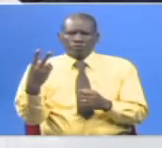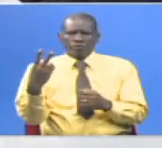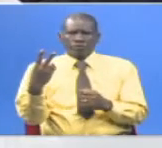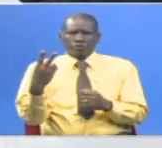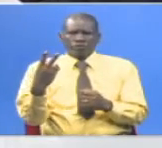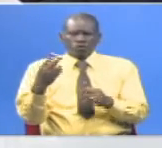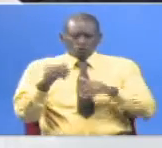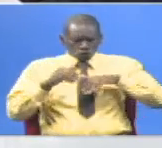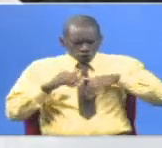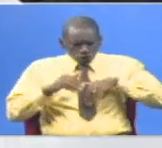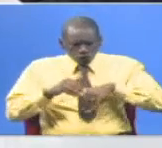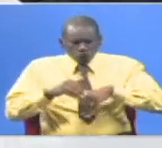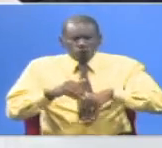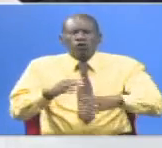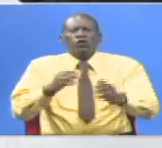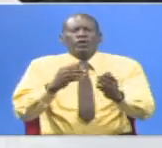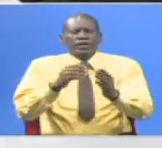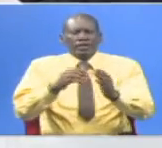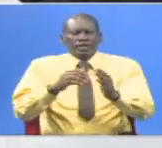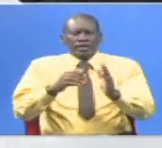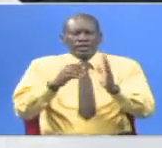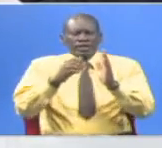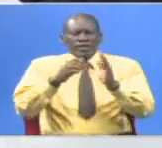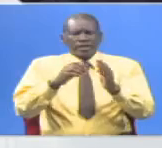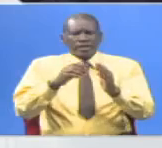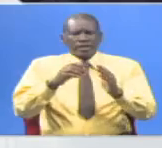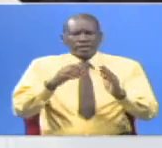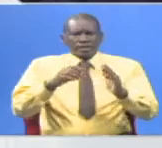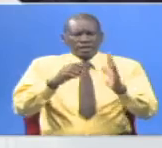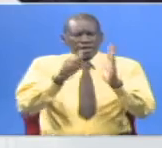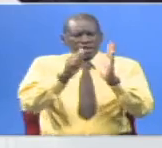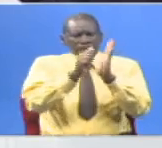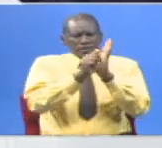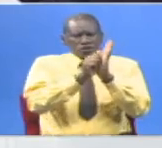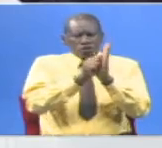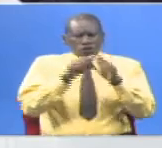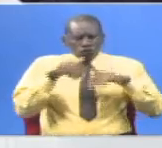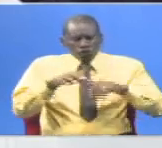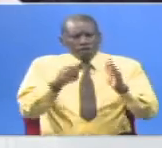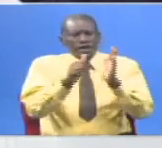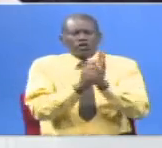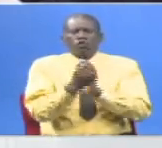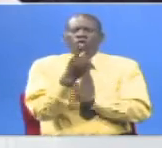August 2022, pursuant to the provisions of Article